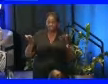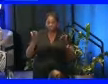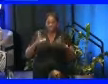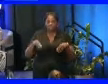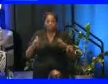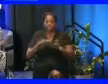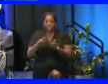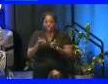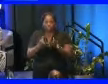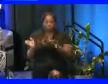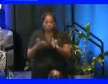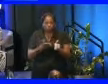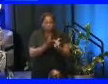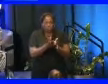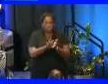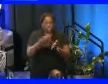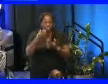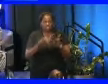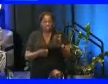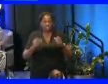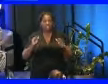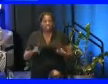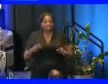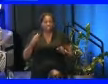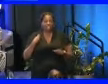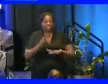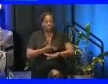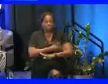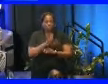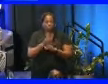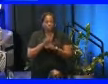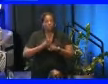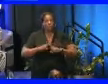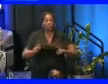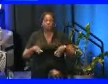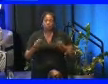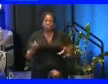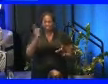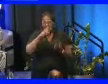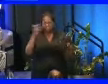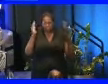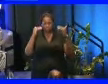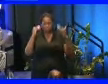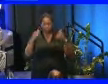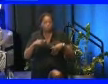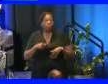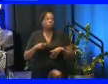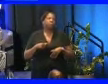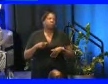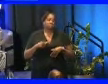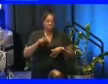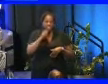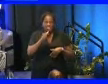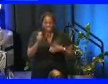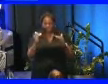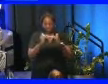other avenues, other options. So then they can work on themselves. But to give them false hope and to give them a falsehood, it's